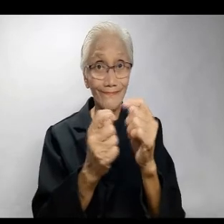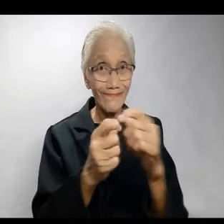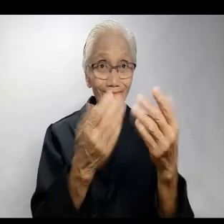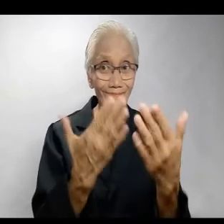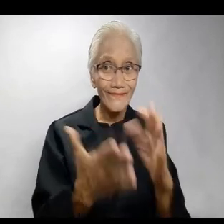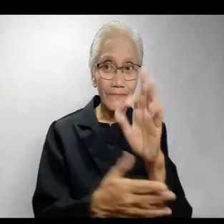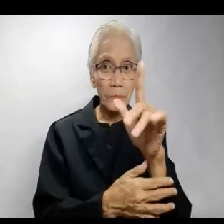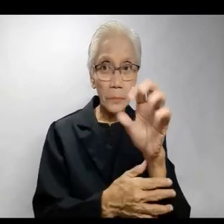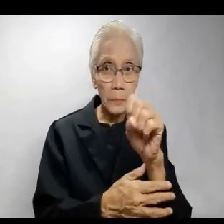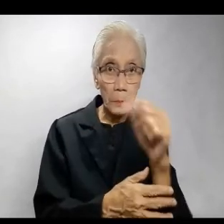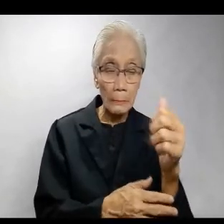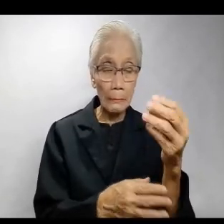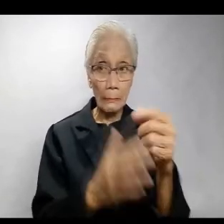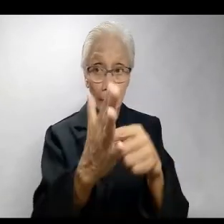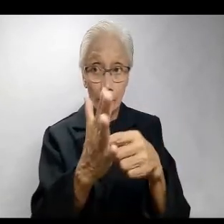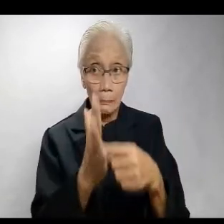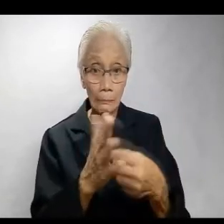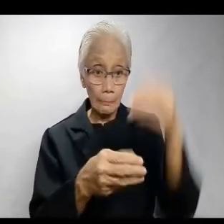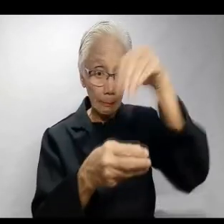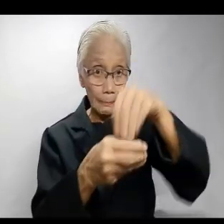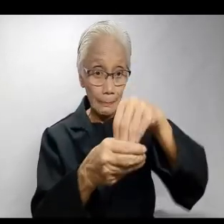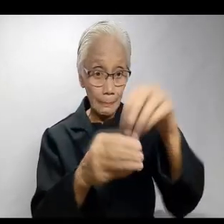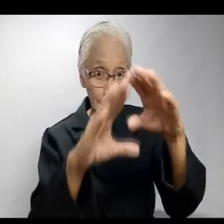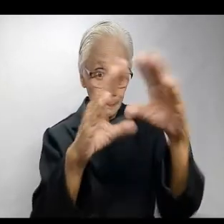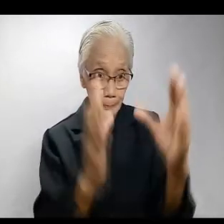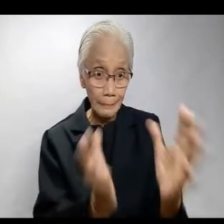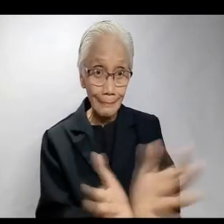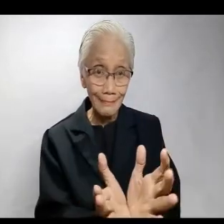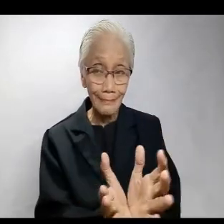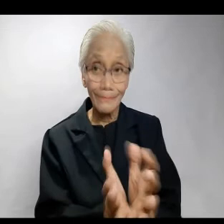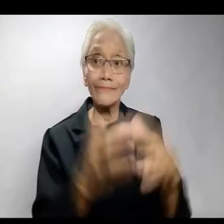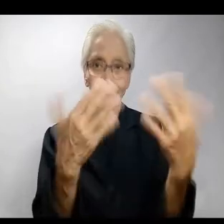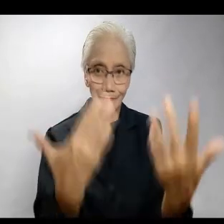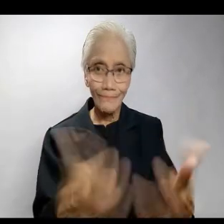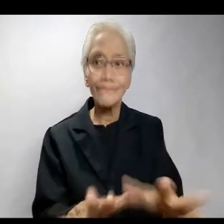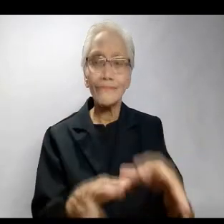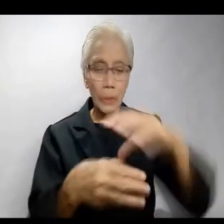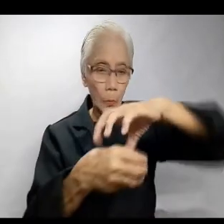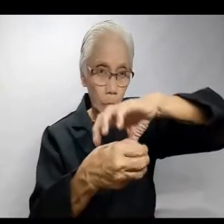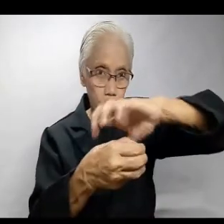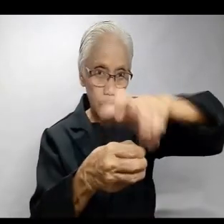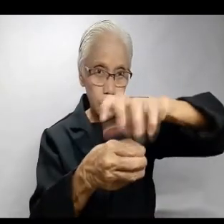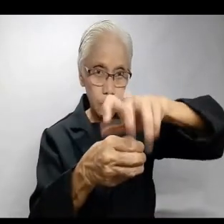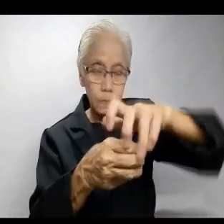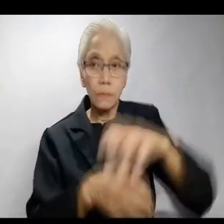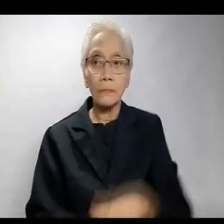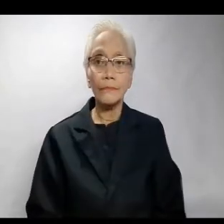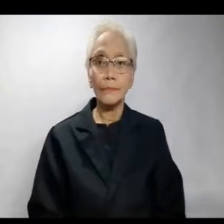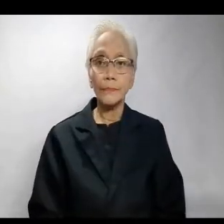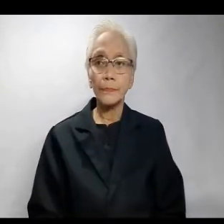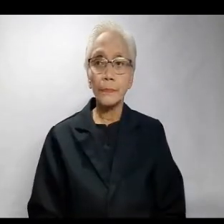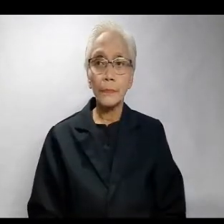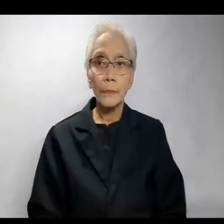Training fleas requires a glass jar with a lid. The fleas are placed inside the jar and the lid is then sealed.